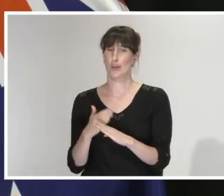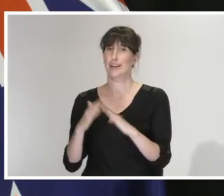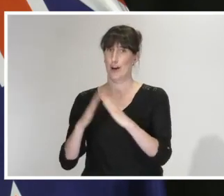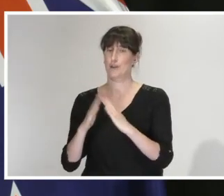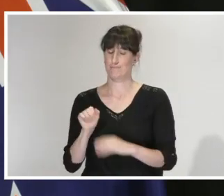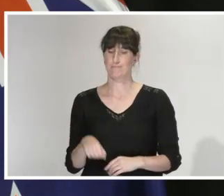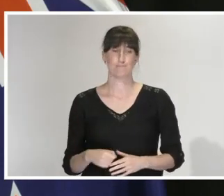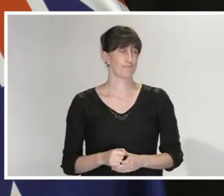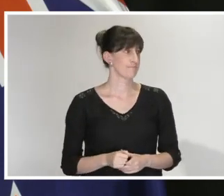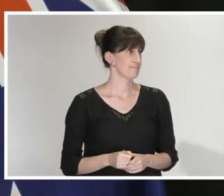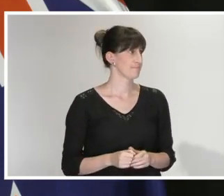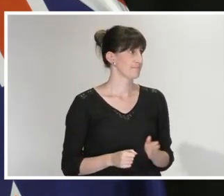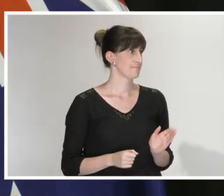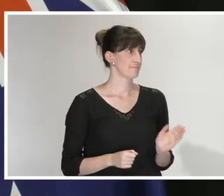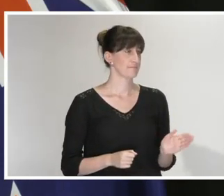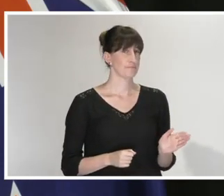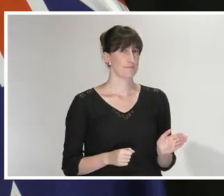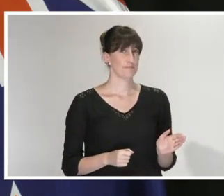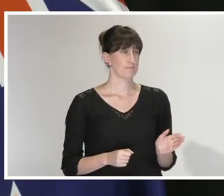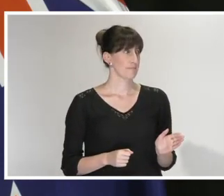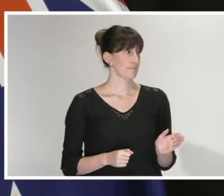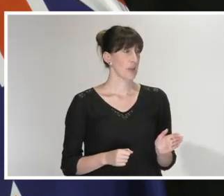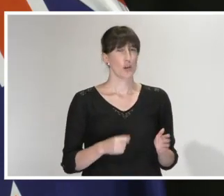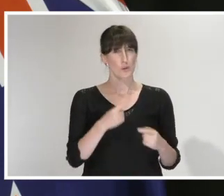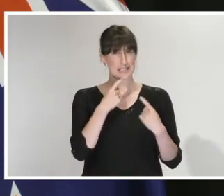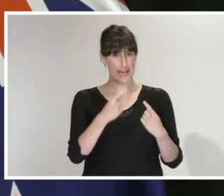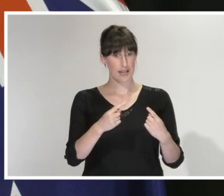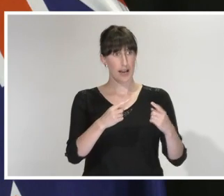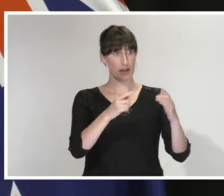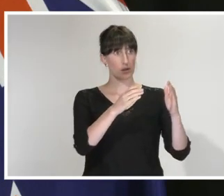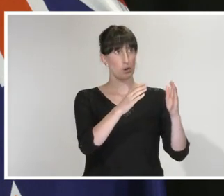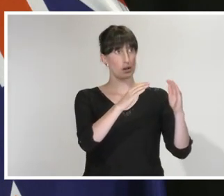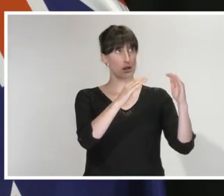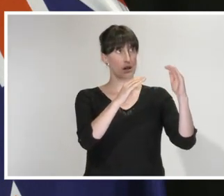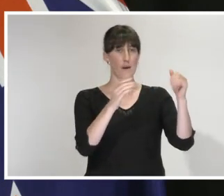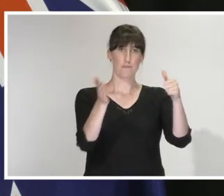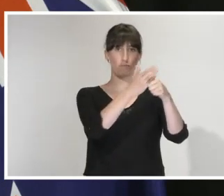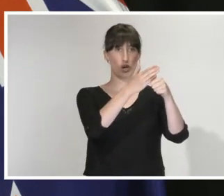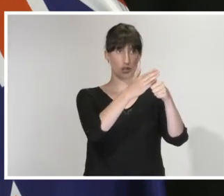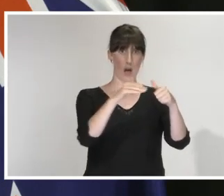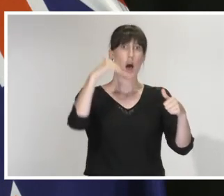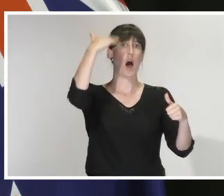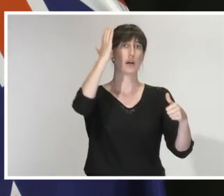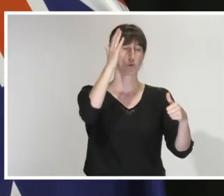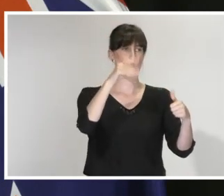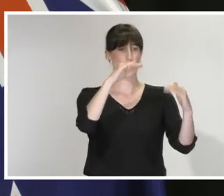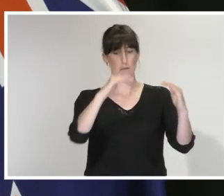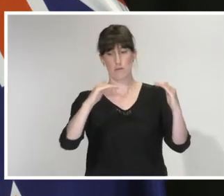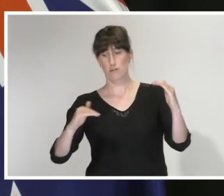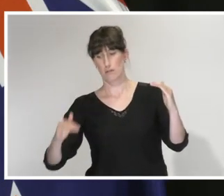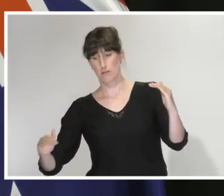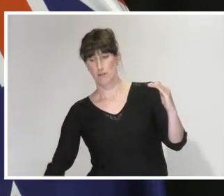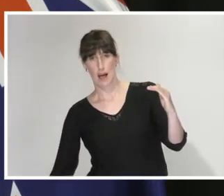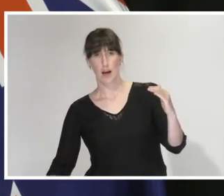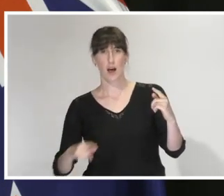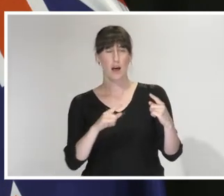Just on the rollout, you said that it's prioritising secondary school students and those most at need. Have you identified any regions or areas where you are finding that